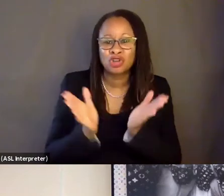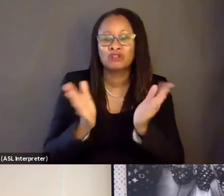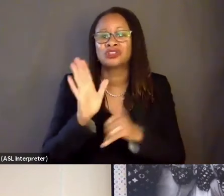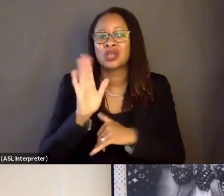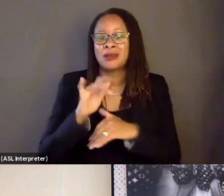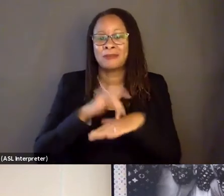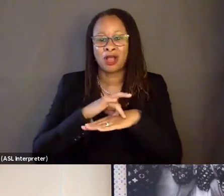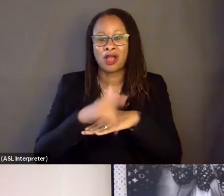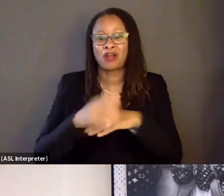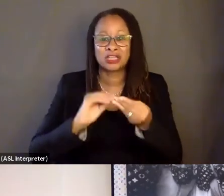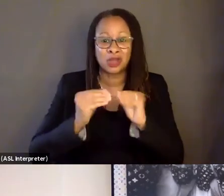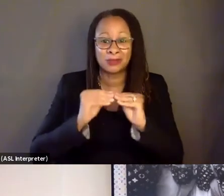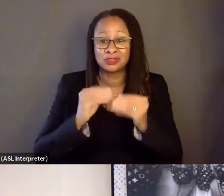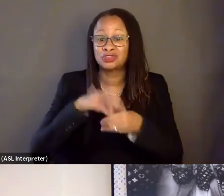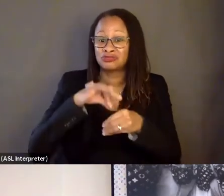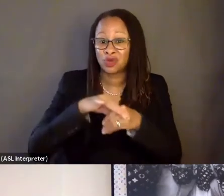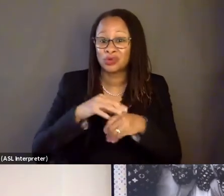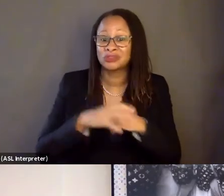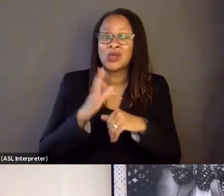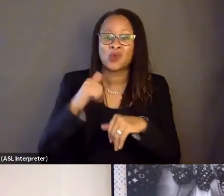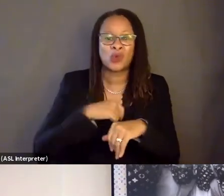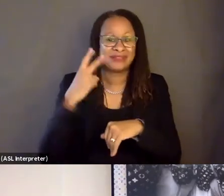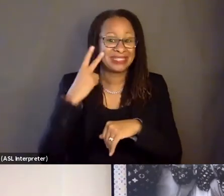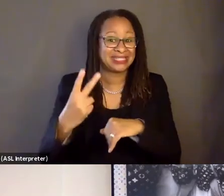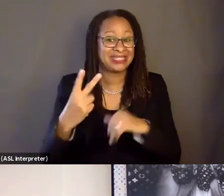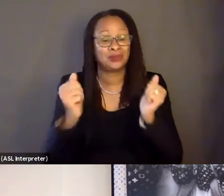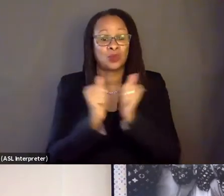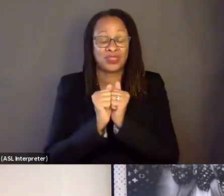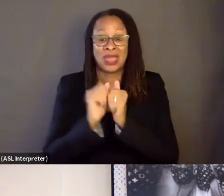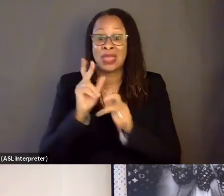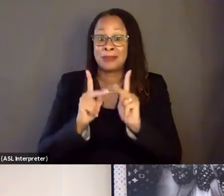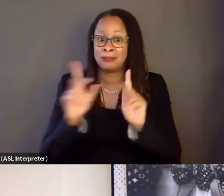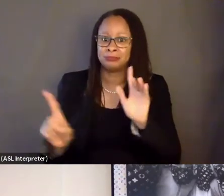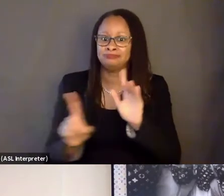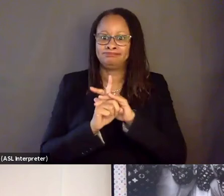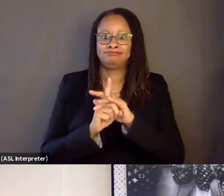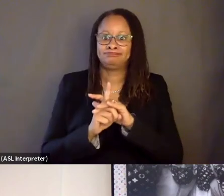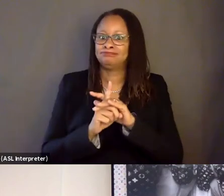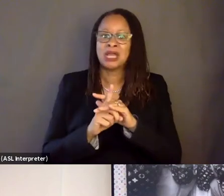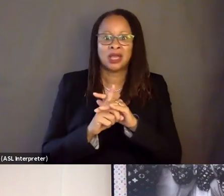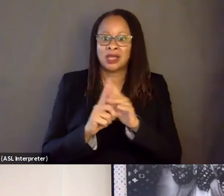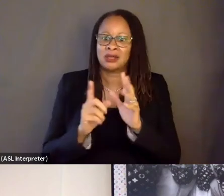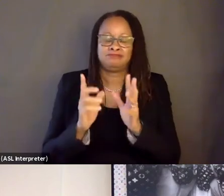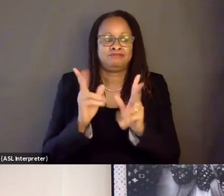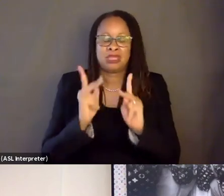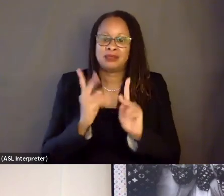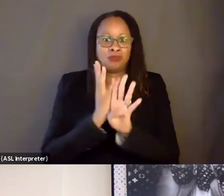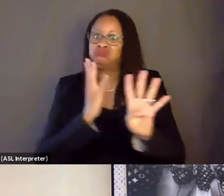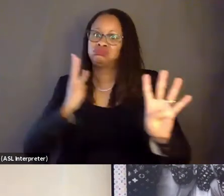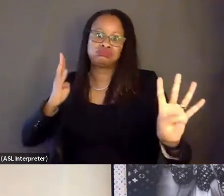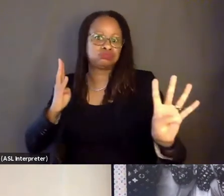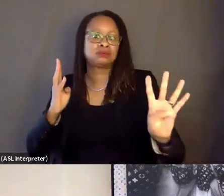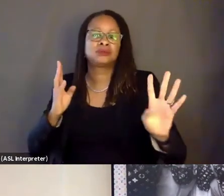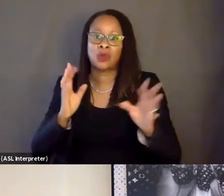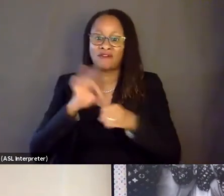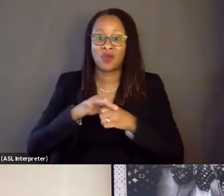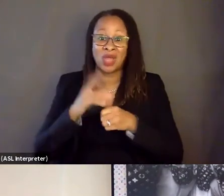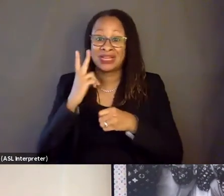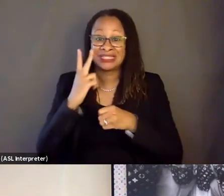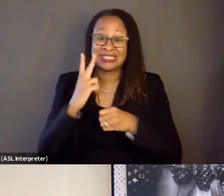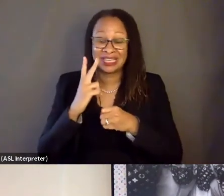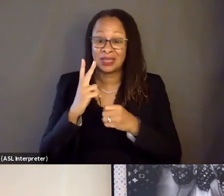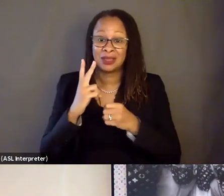early numbers, the early voting numbers that we've been seeing with people coming out in record numbers, you know, seeing year over year,